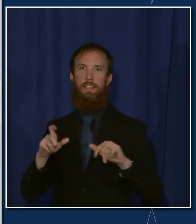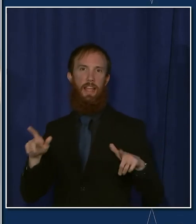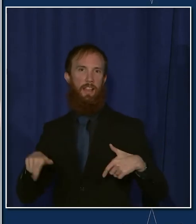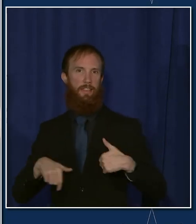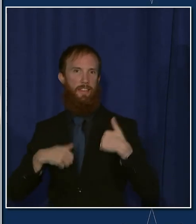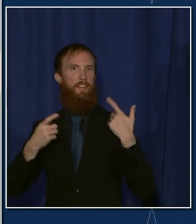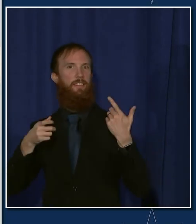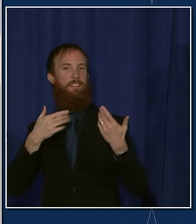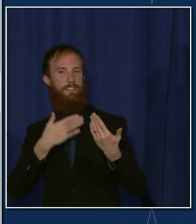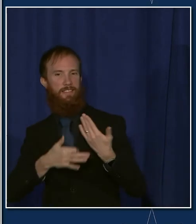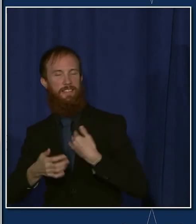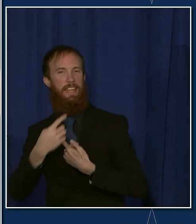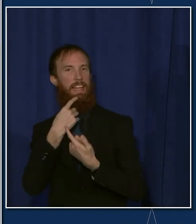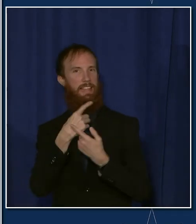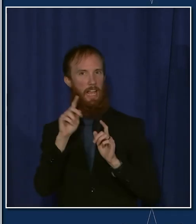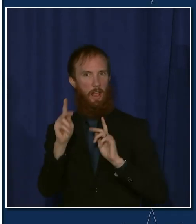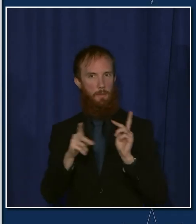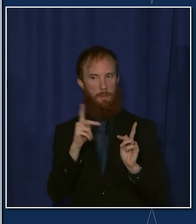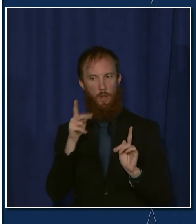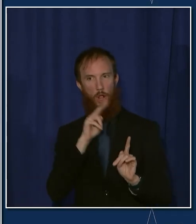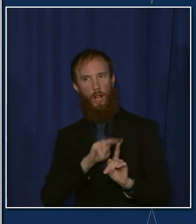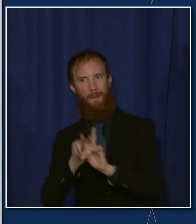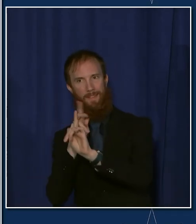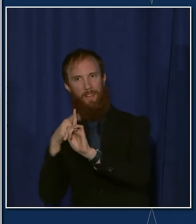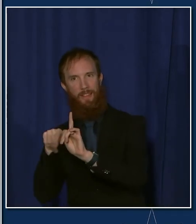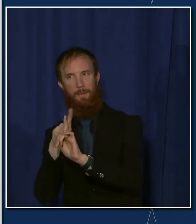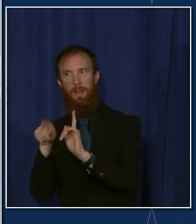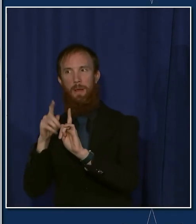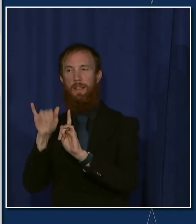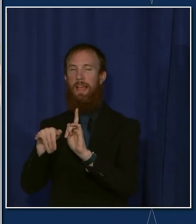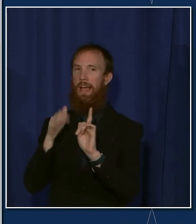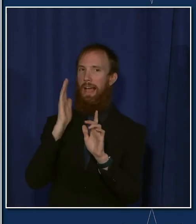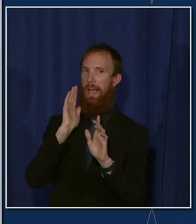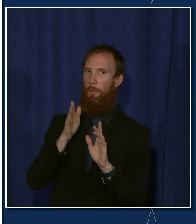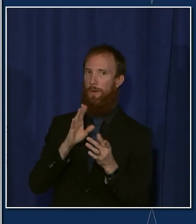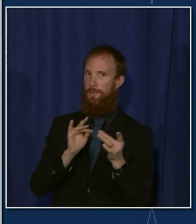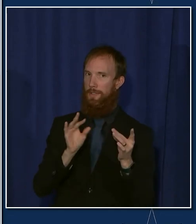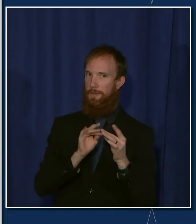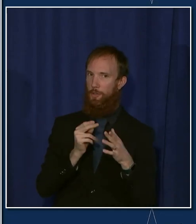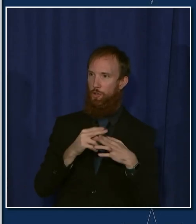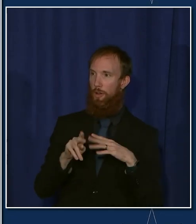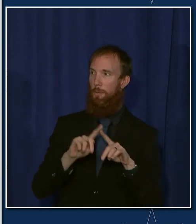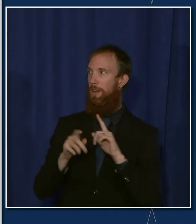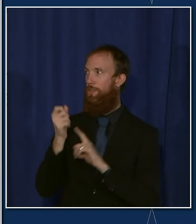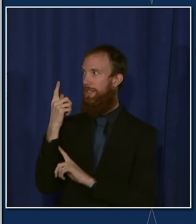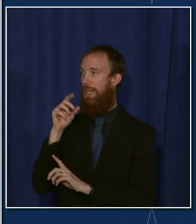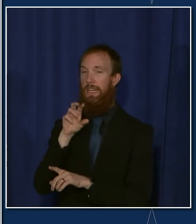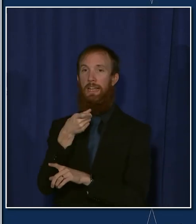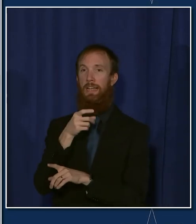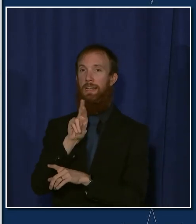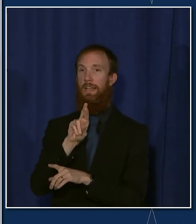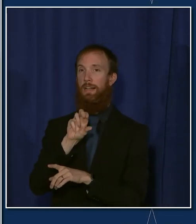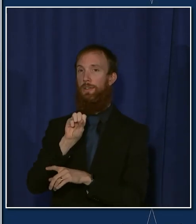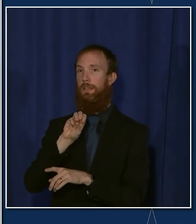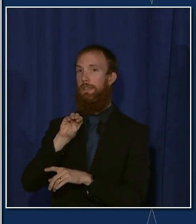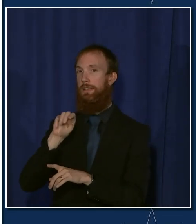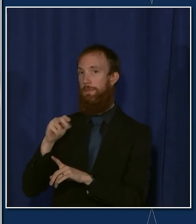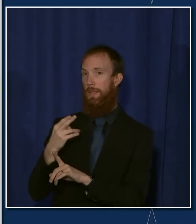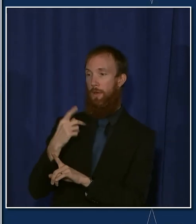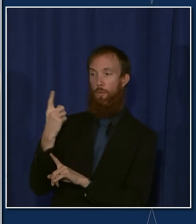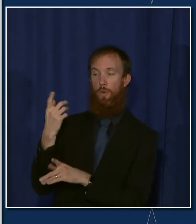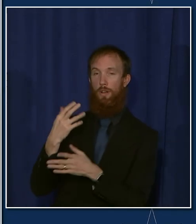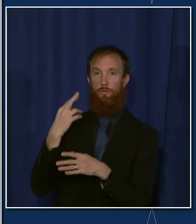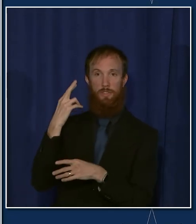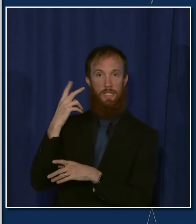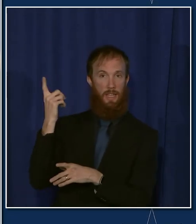the rest of the people that look up to them about it. And I'm gonna keep it short, but Dr. Smith, one of the reasons why they were essential is